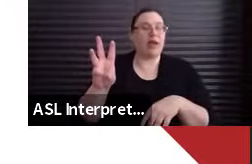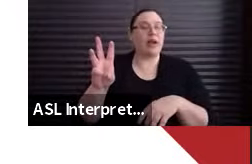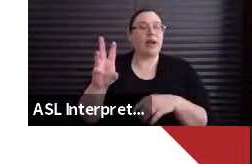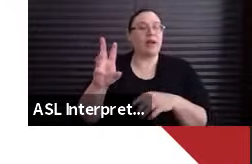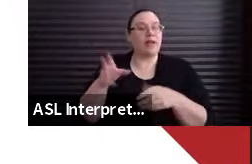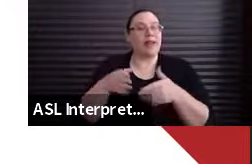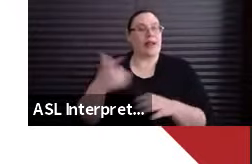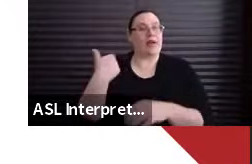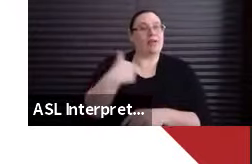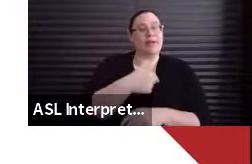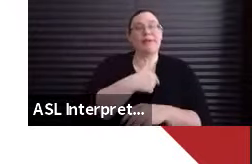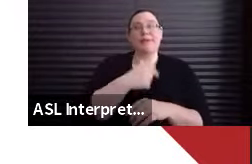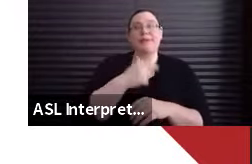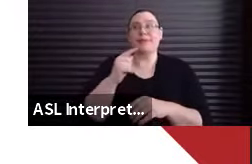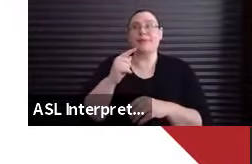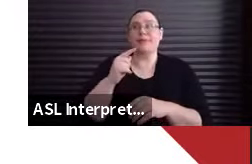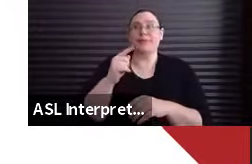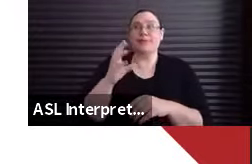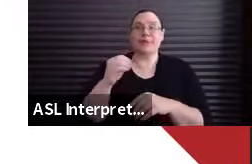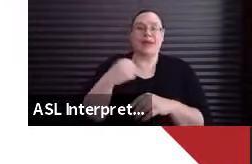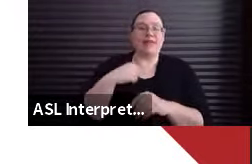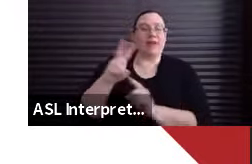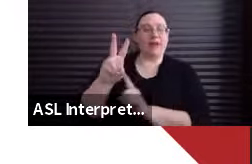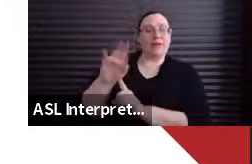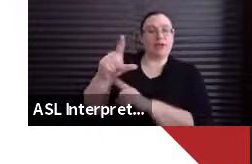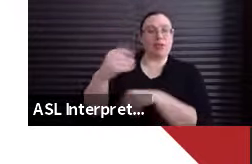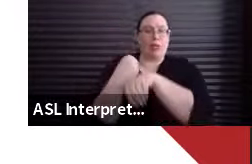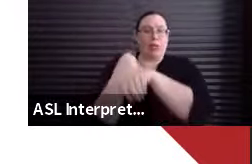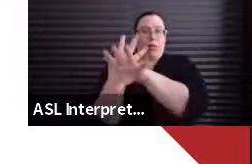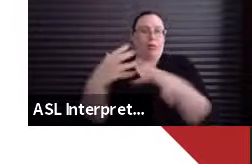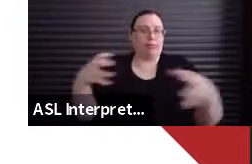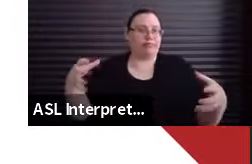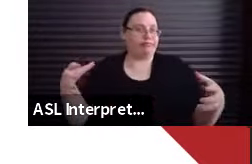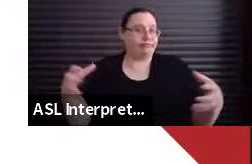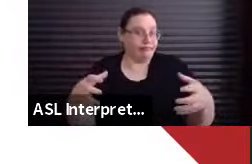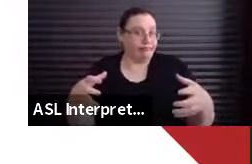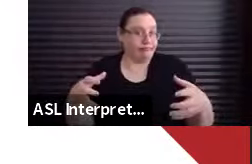to virtually be together.